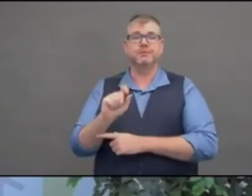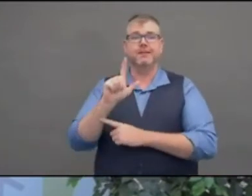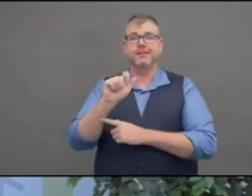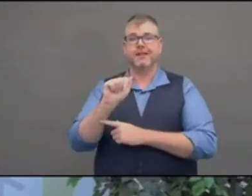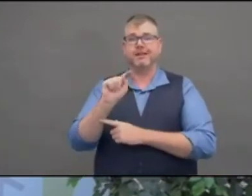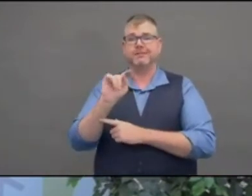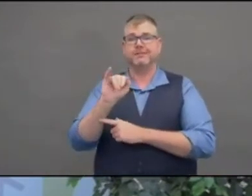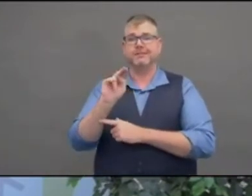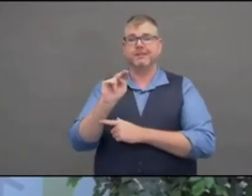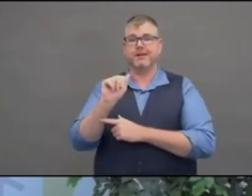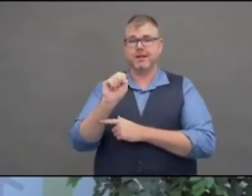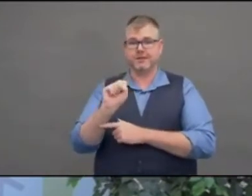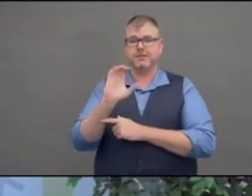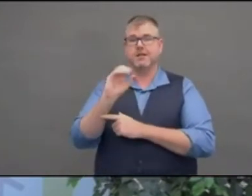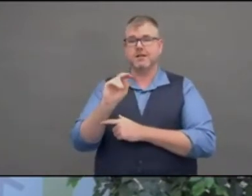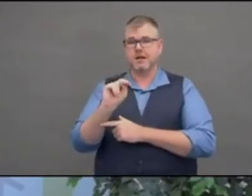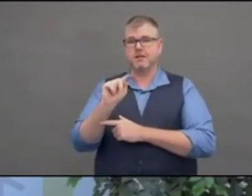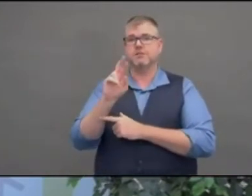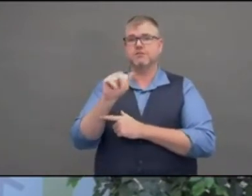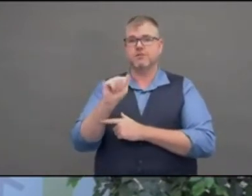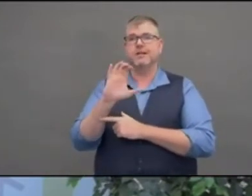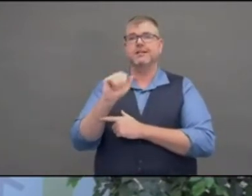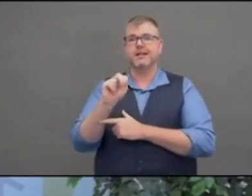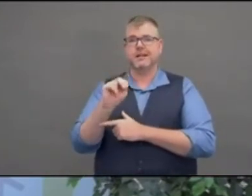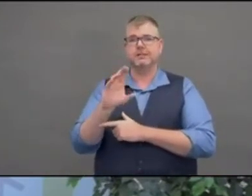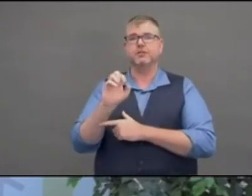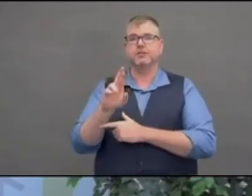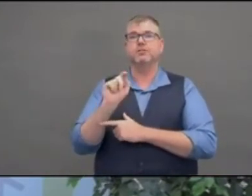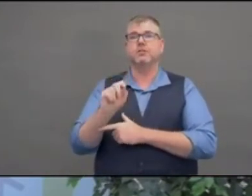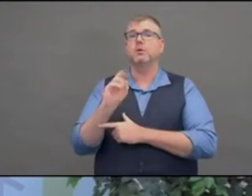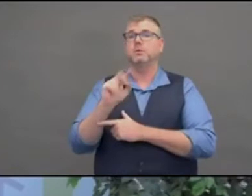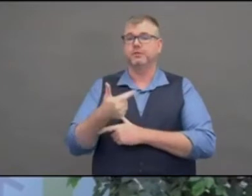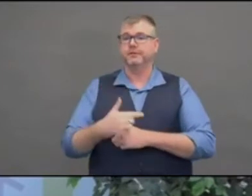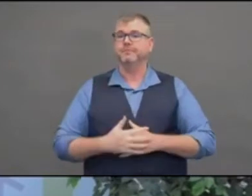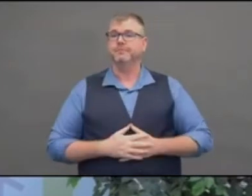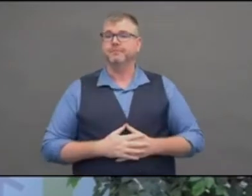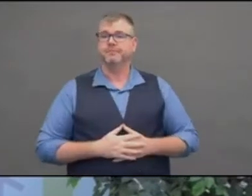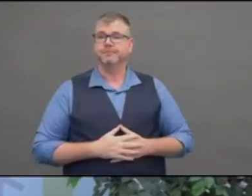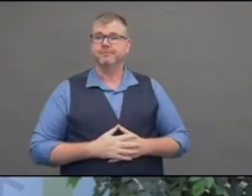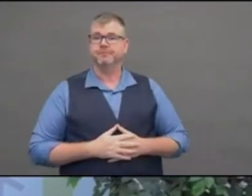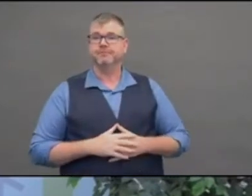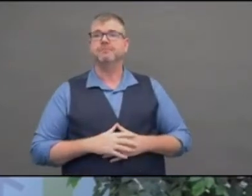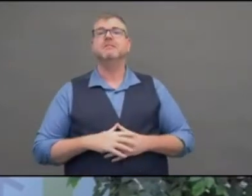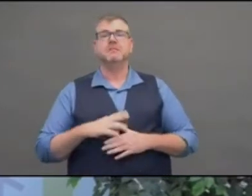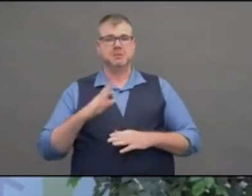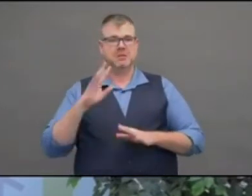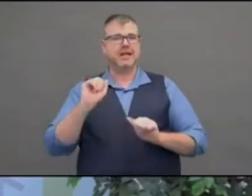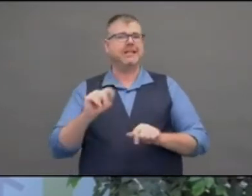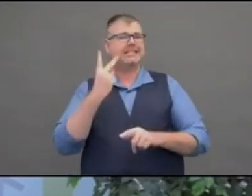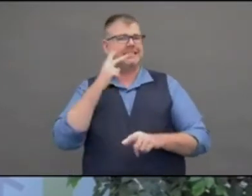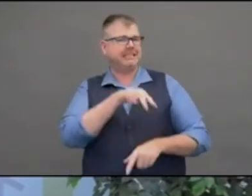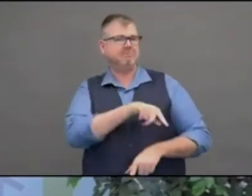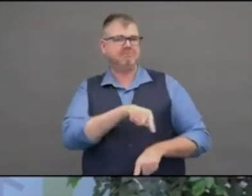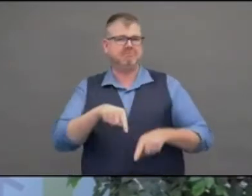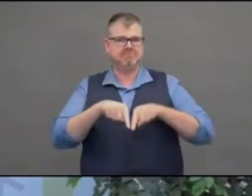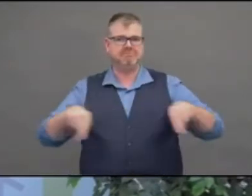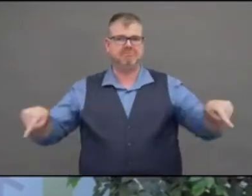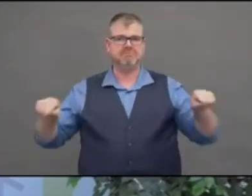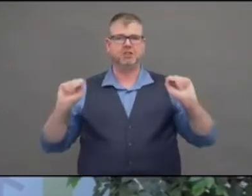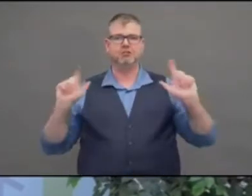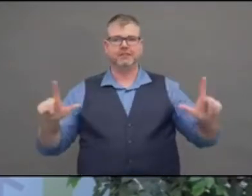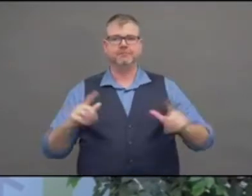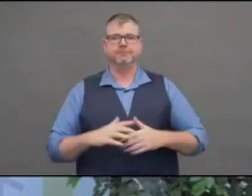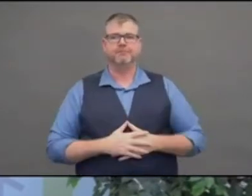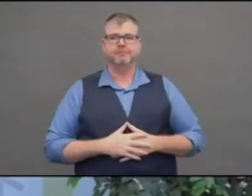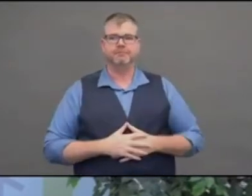www.latinascontracancer.org. Perfect. And you can see them right now on the screen. So thank you for that information. I will definitely be tuning in. It